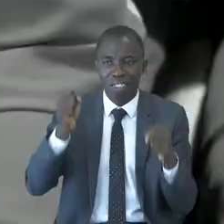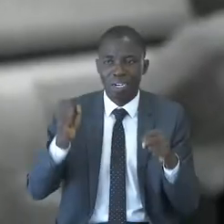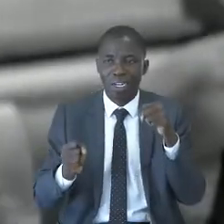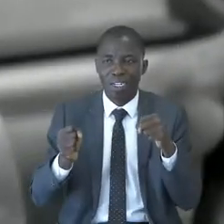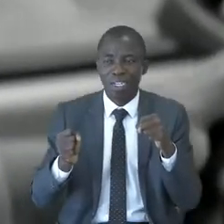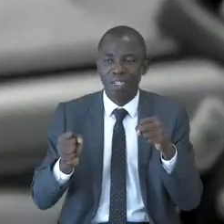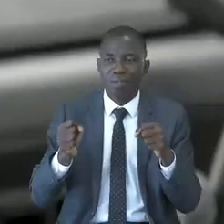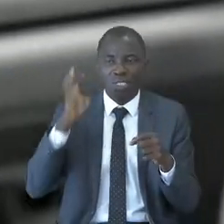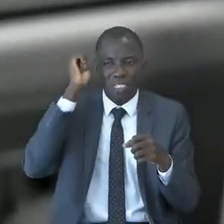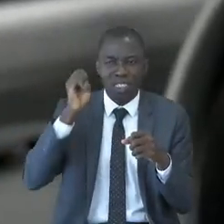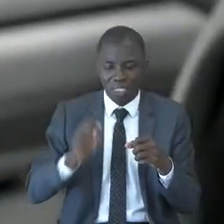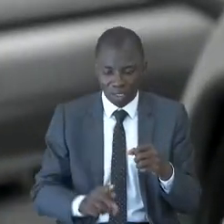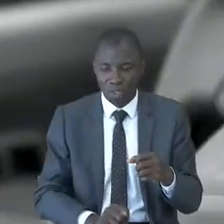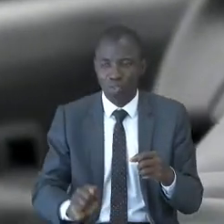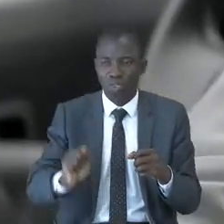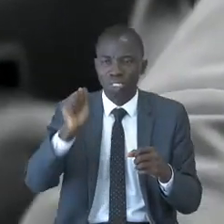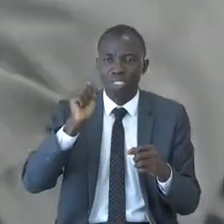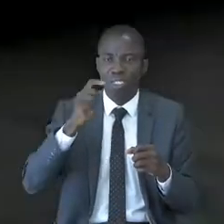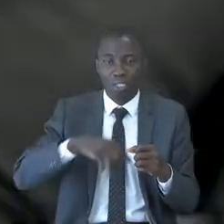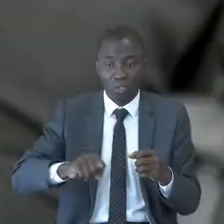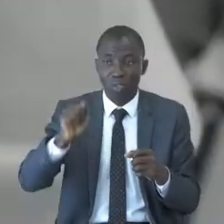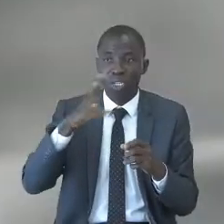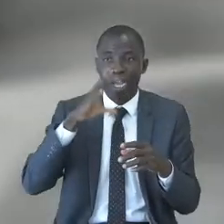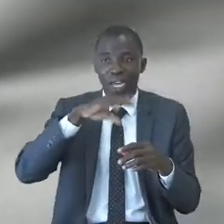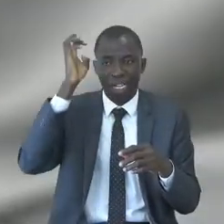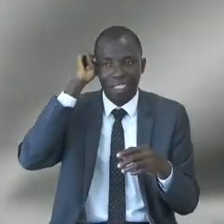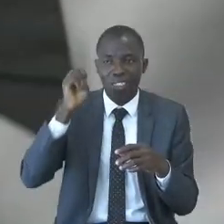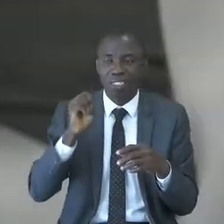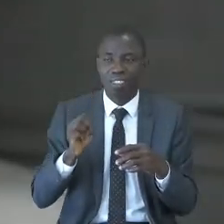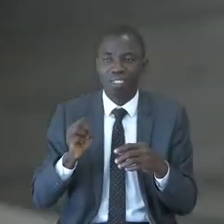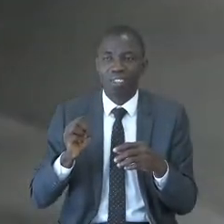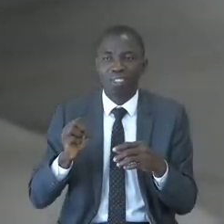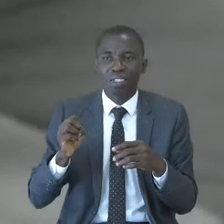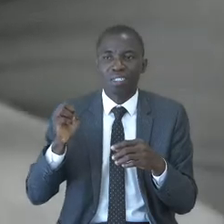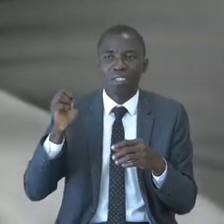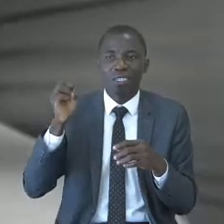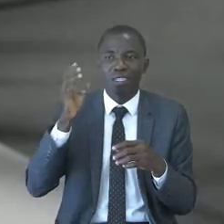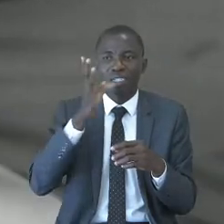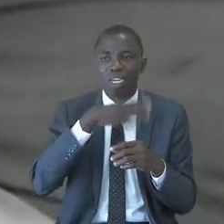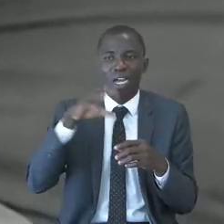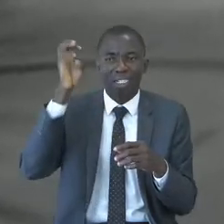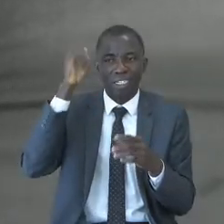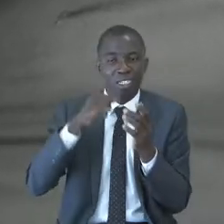myself. So this thing brought a shame and a disgrace